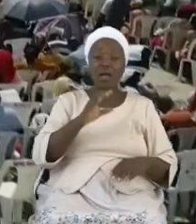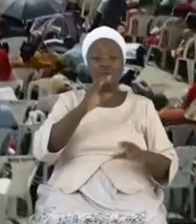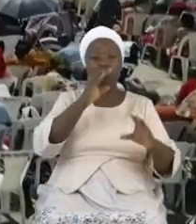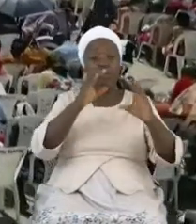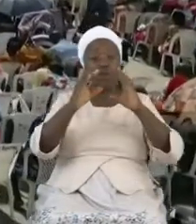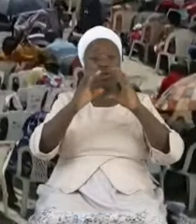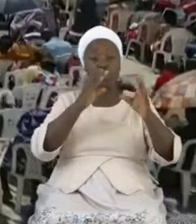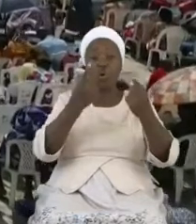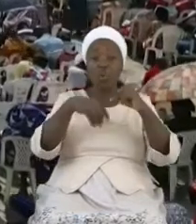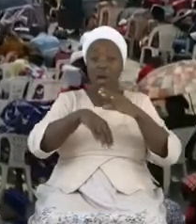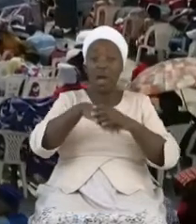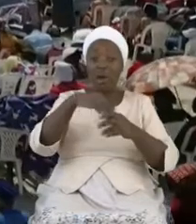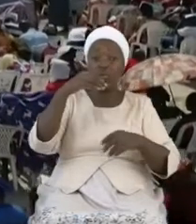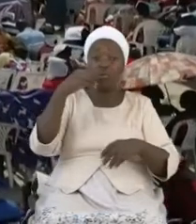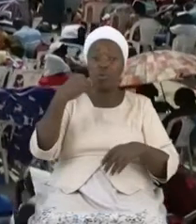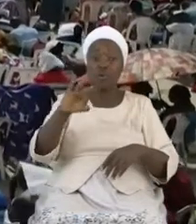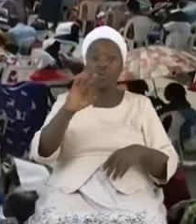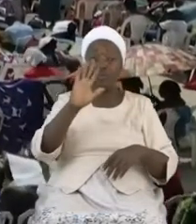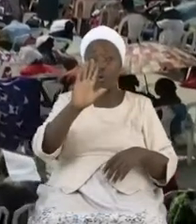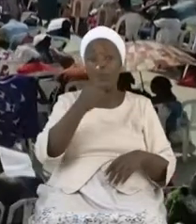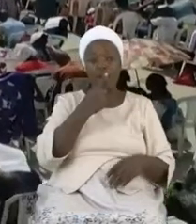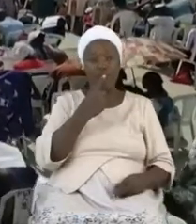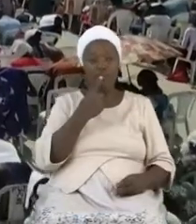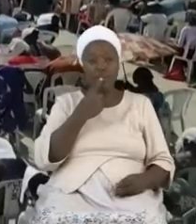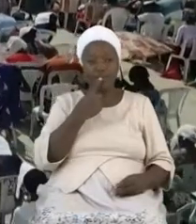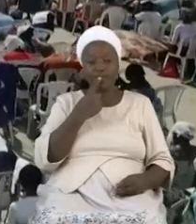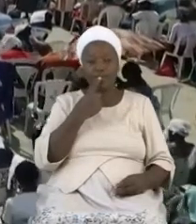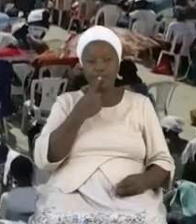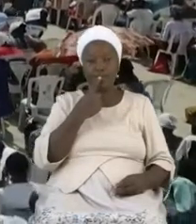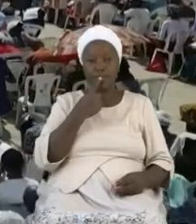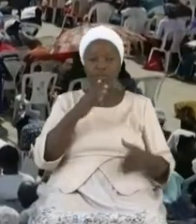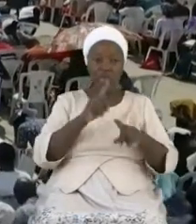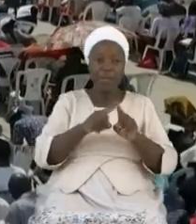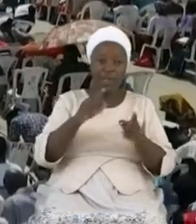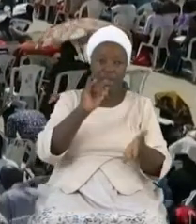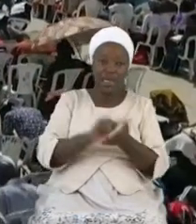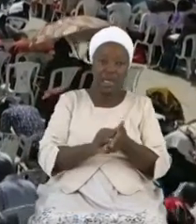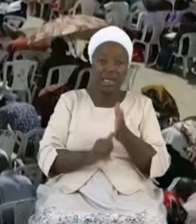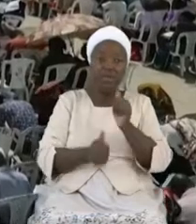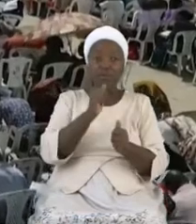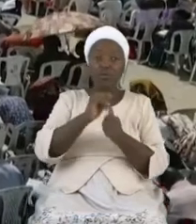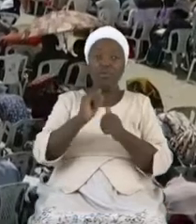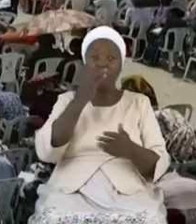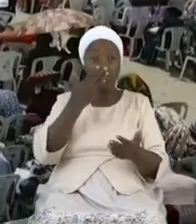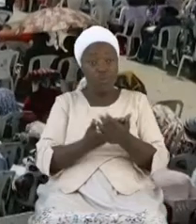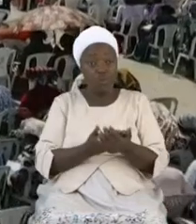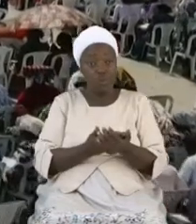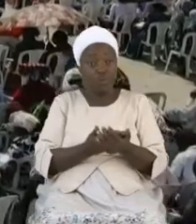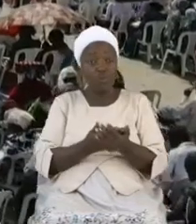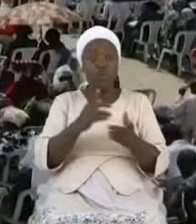proceed out of your mouth, but that which is good to the use